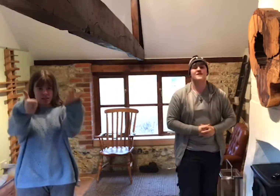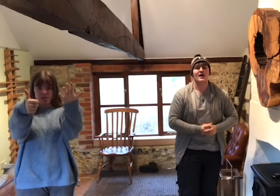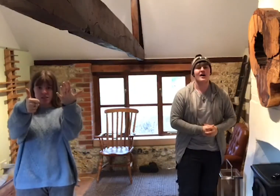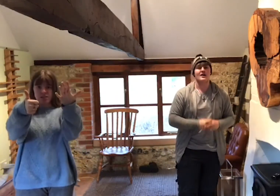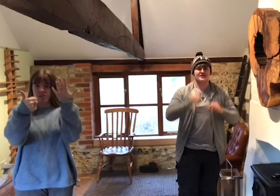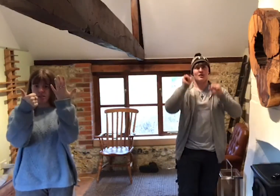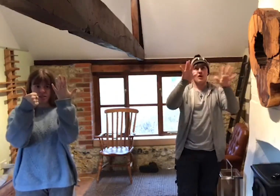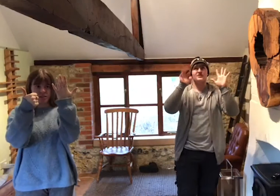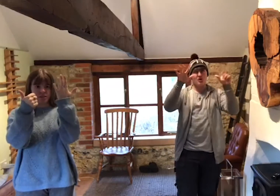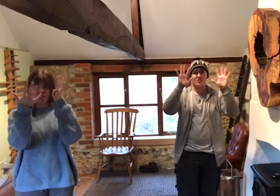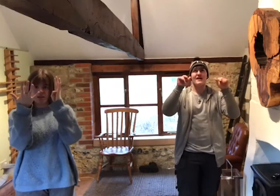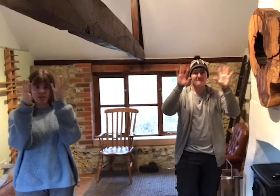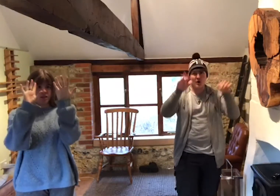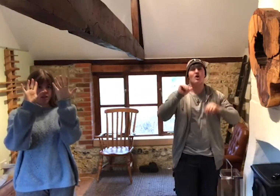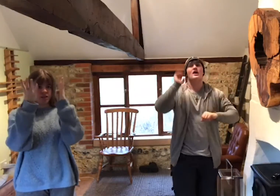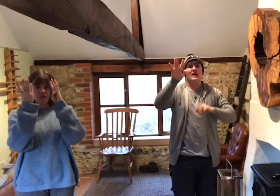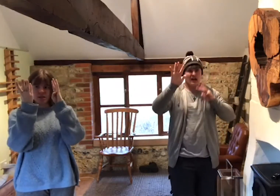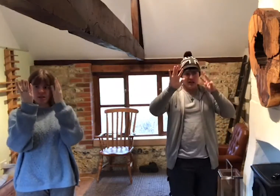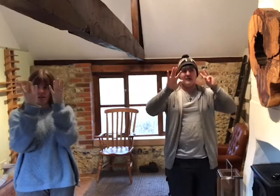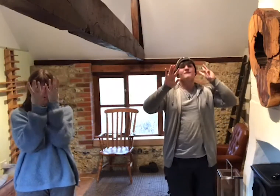6 verse